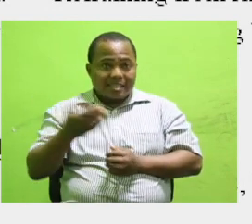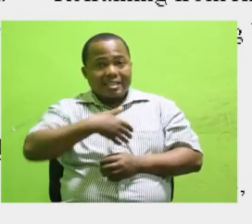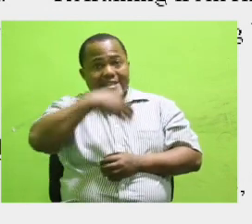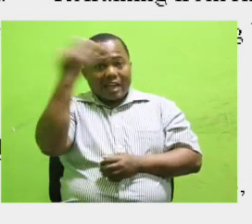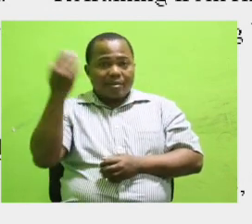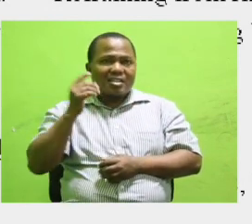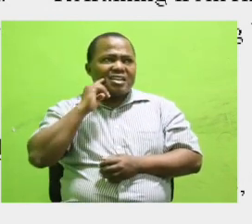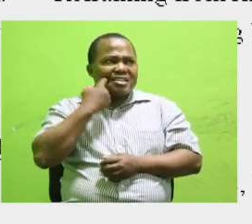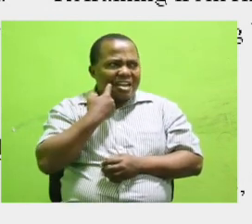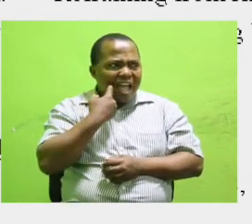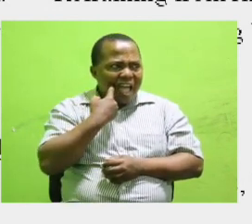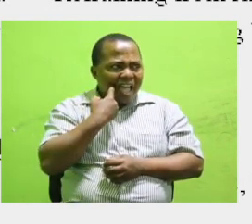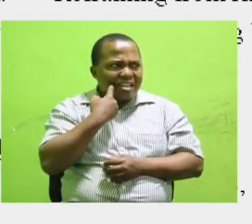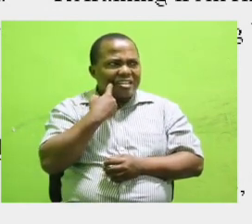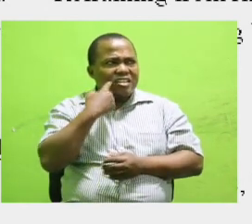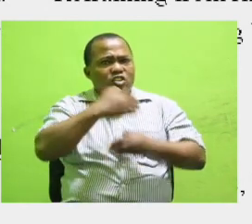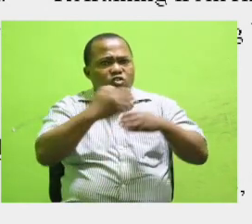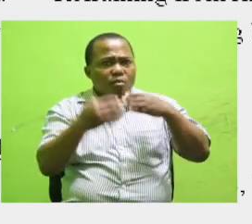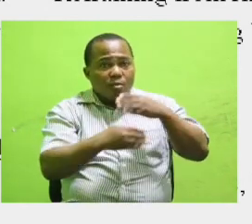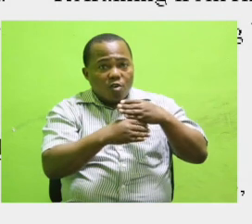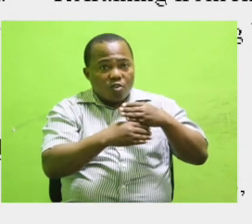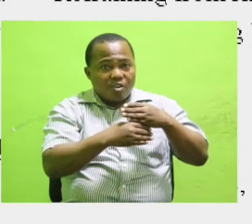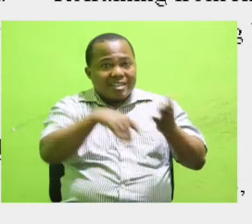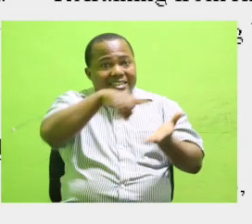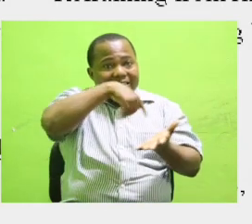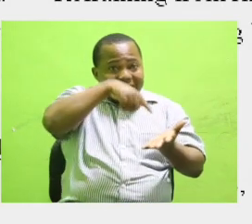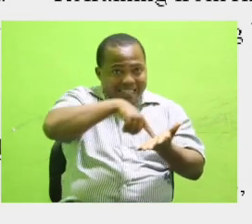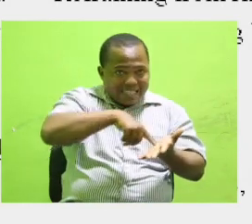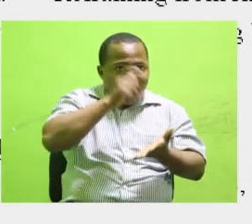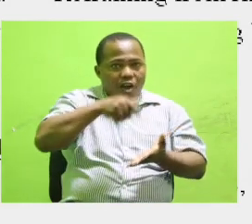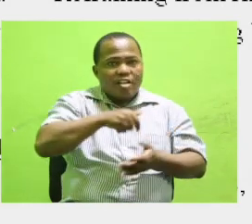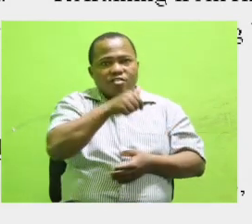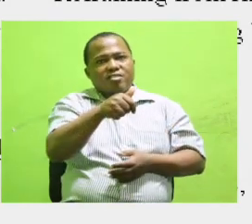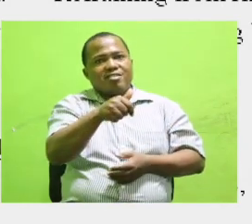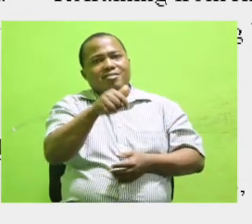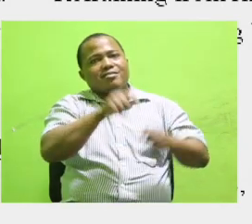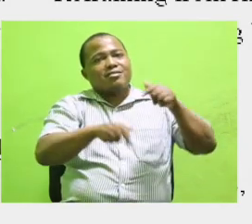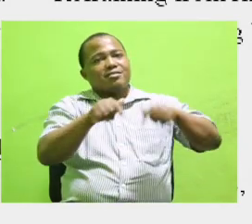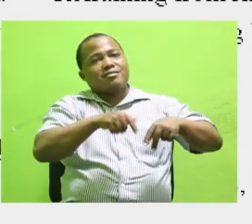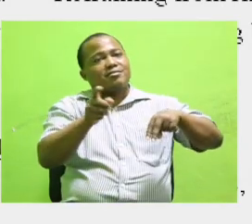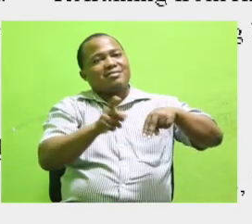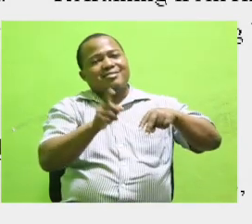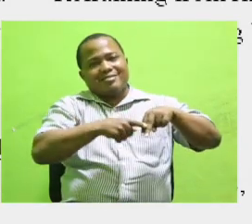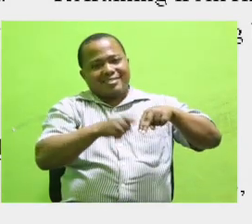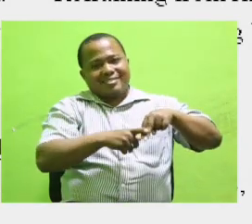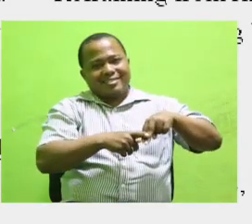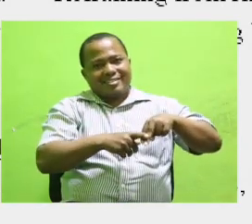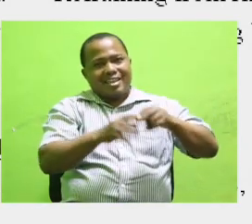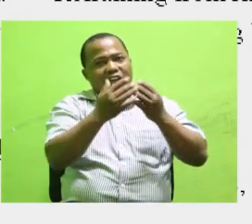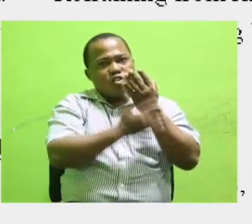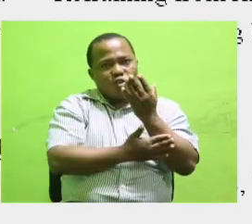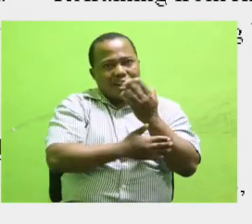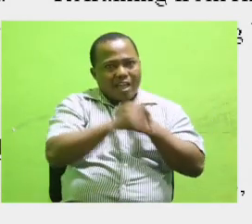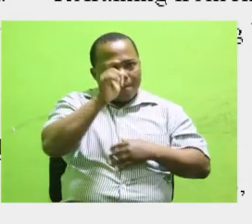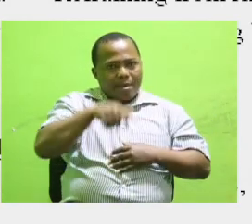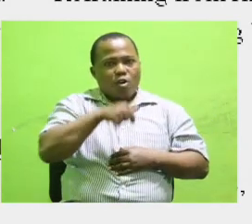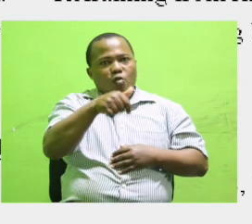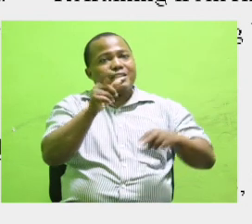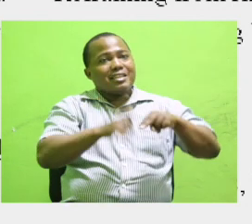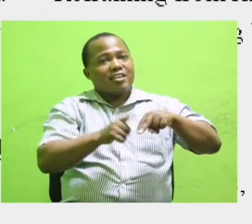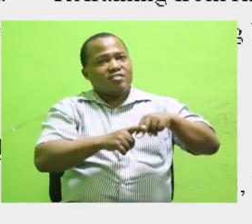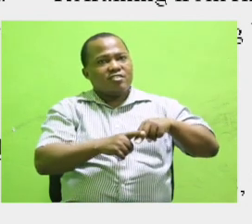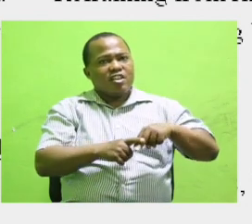The second question you should ask on how to explain what can be done to manage